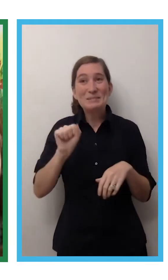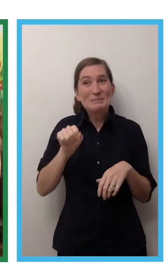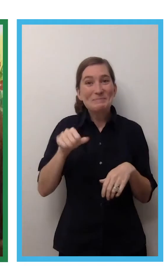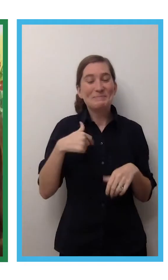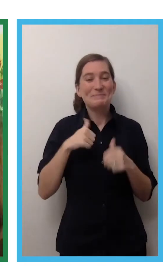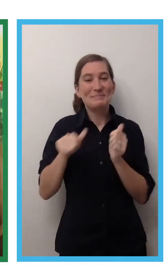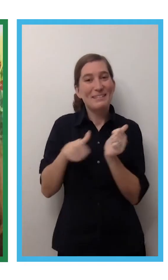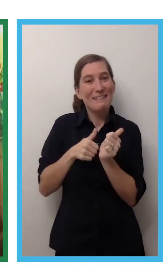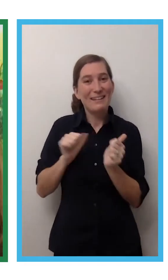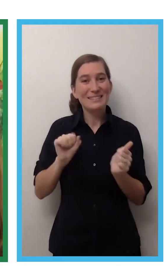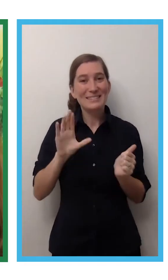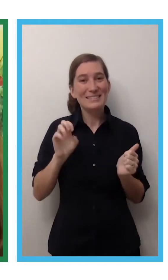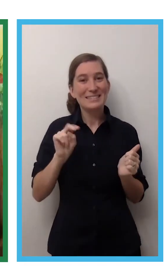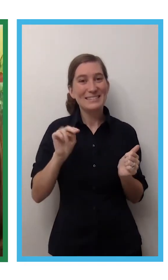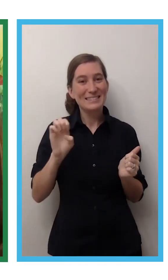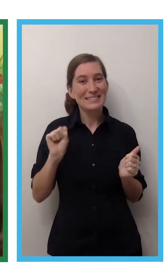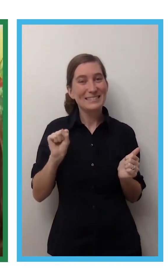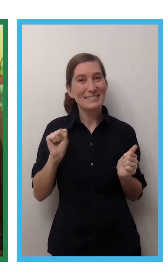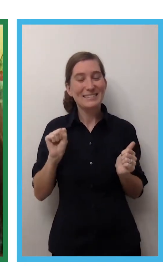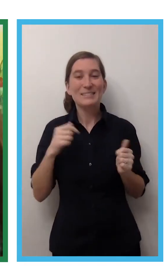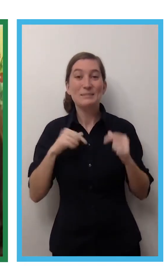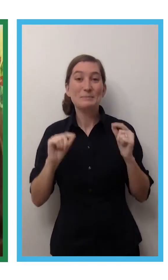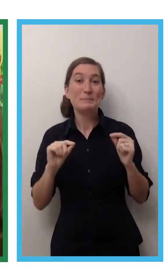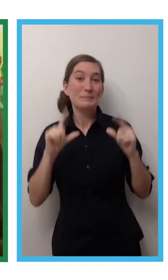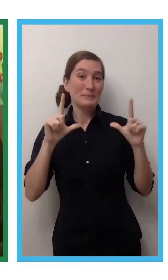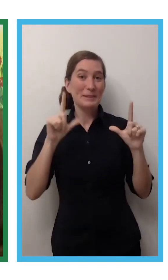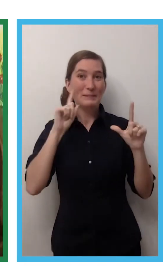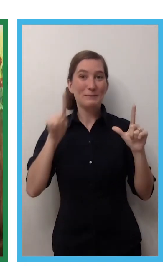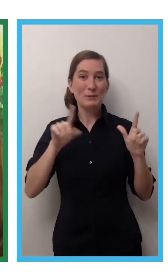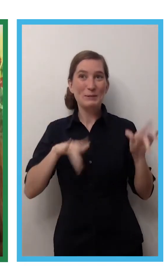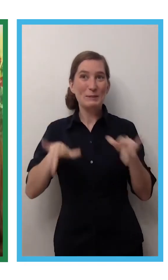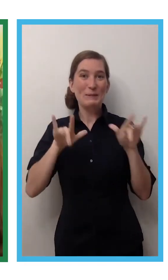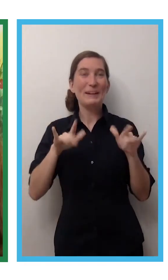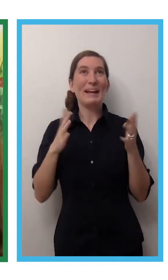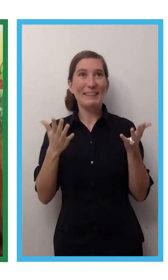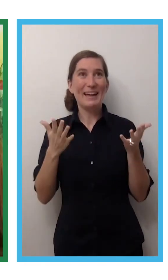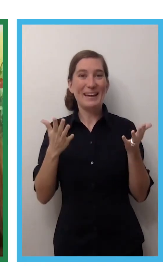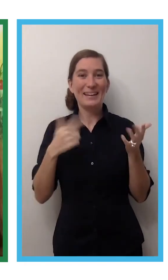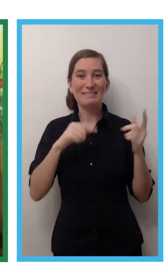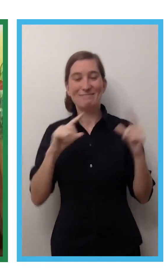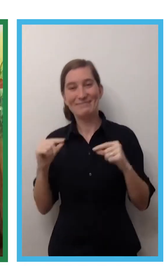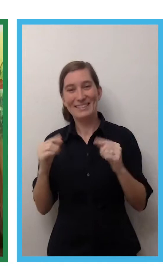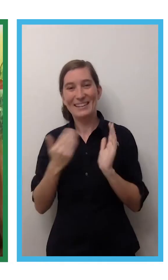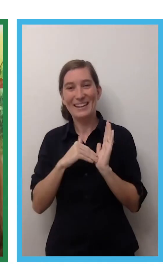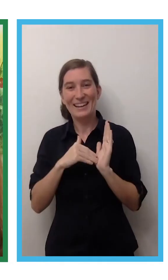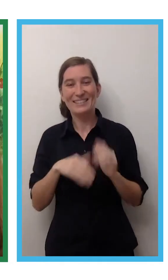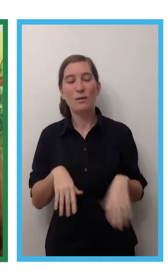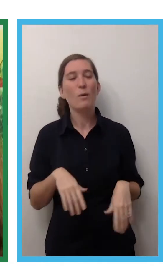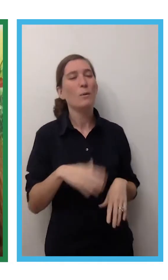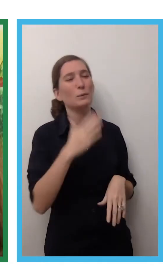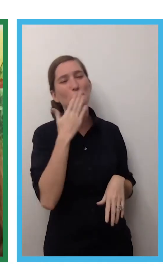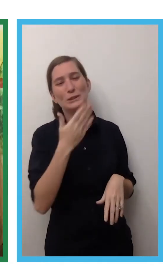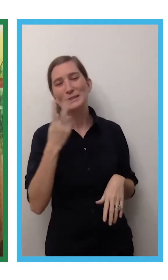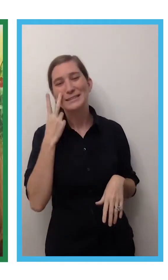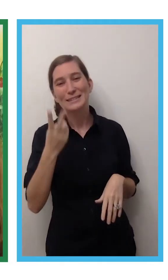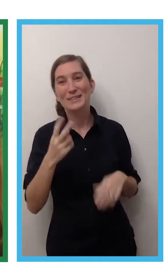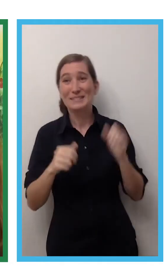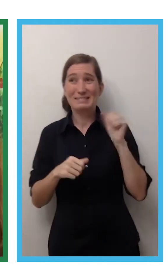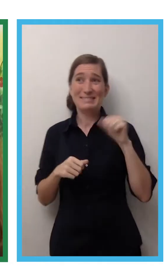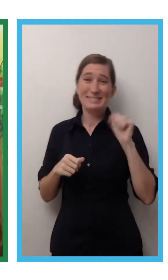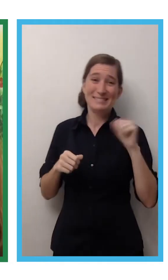They just pull me out for these recording sessions and then put me back and then when we're back done. In. Off you go. Well, it was good having you out while you it were was here. Nice to get some